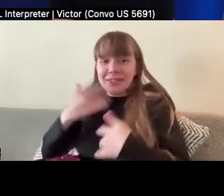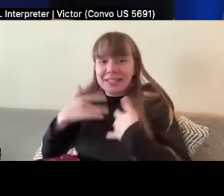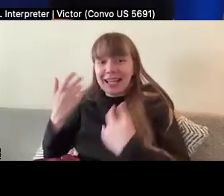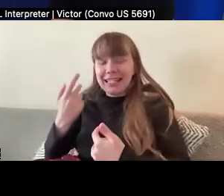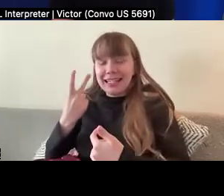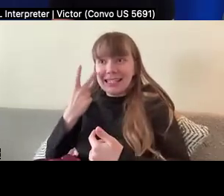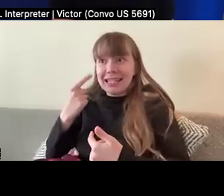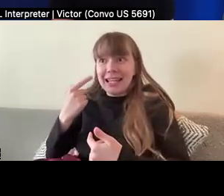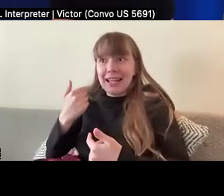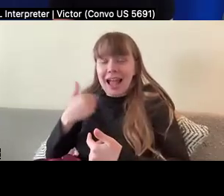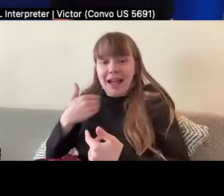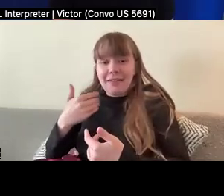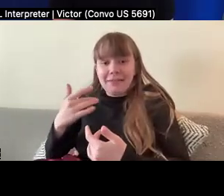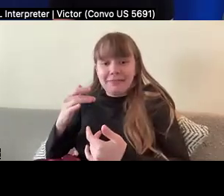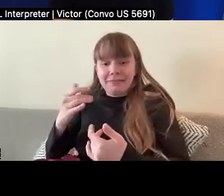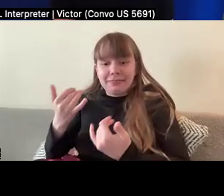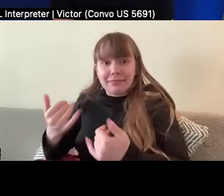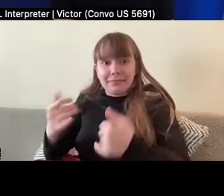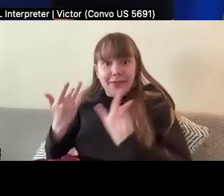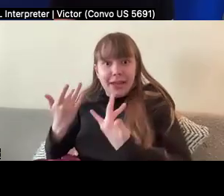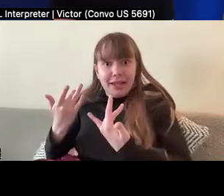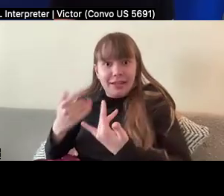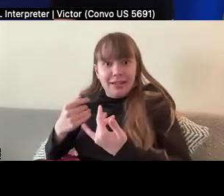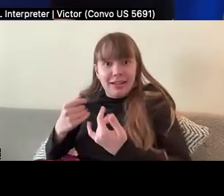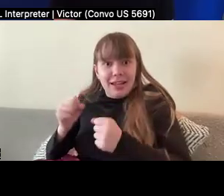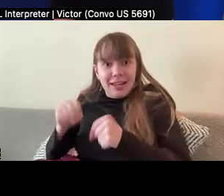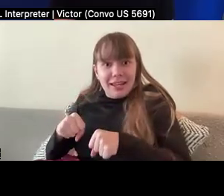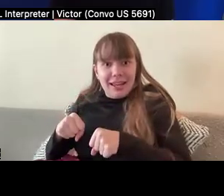so there's still a lot that I still need to learn, and I'm excited to see,